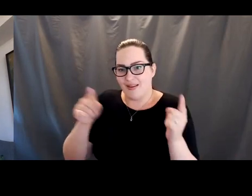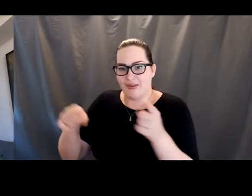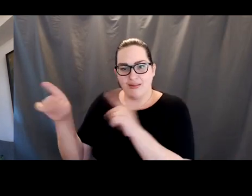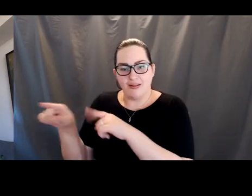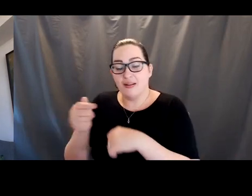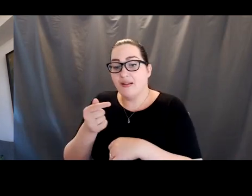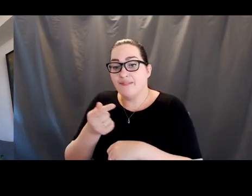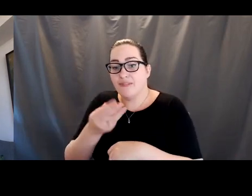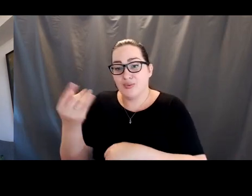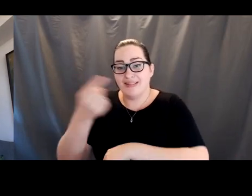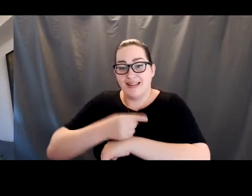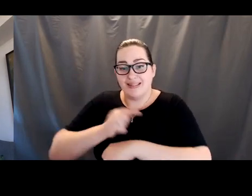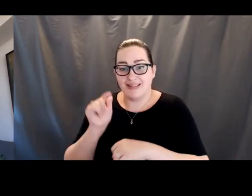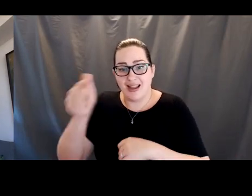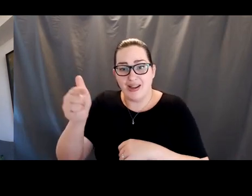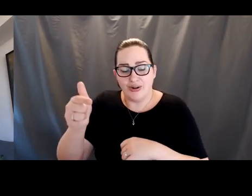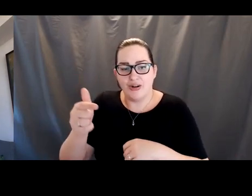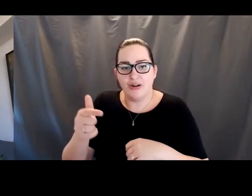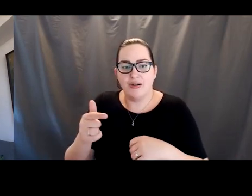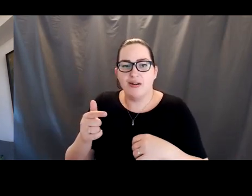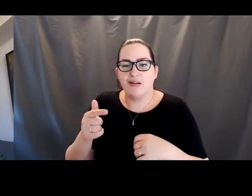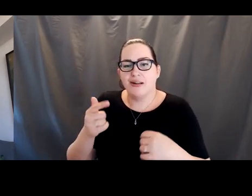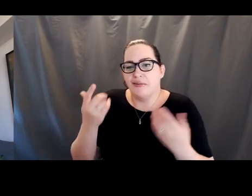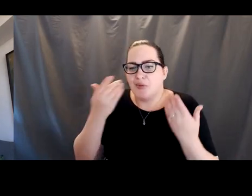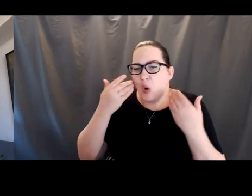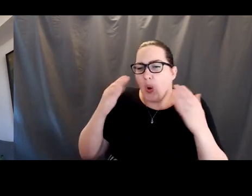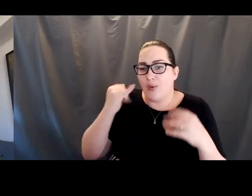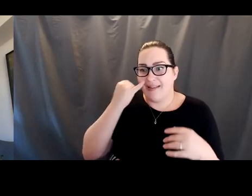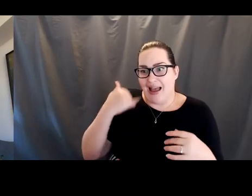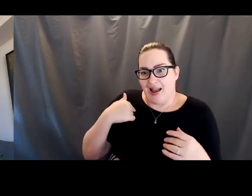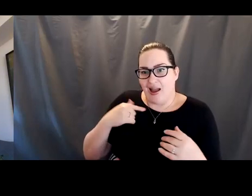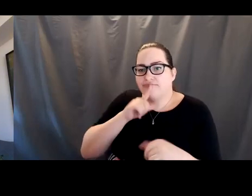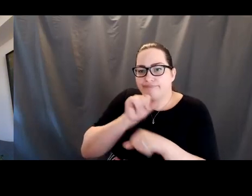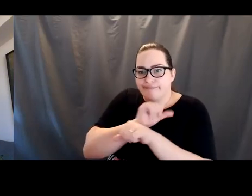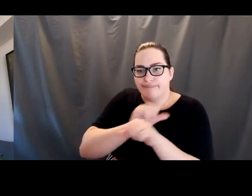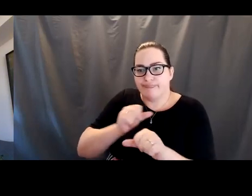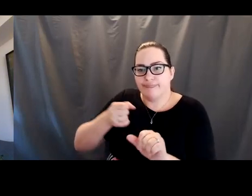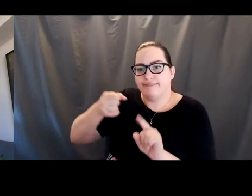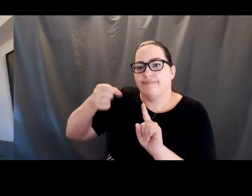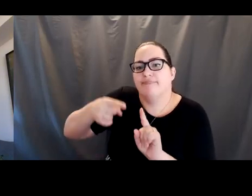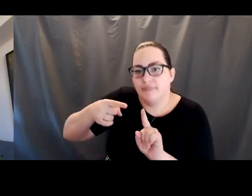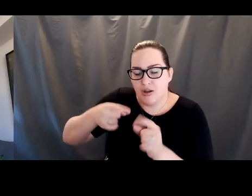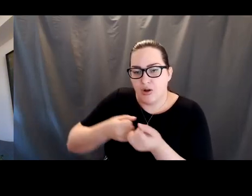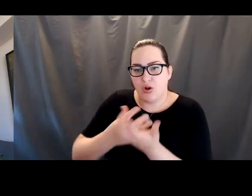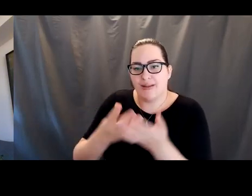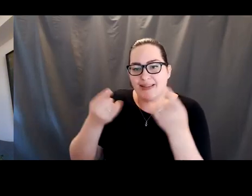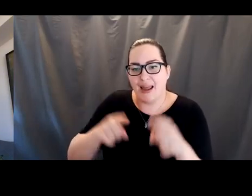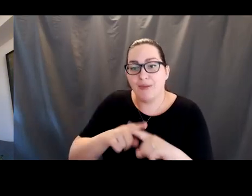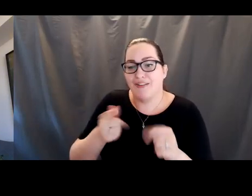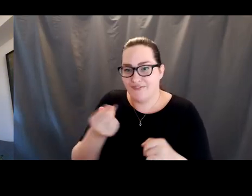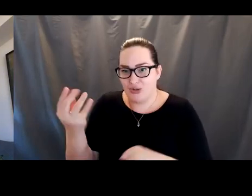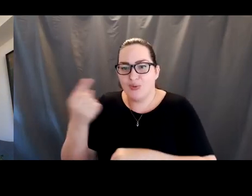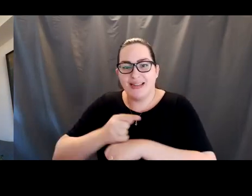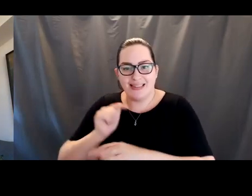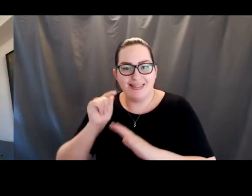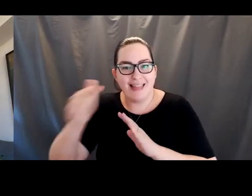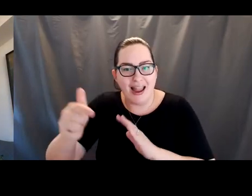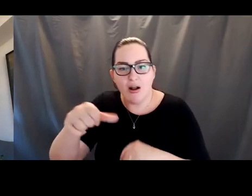know exactly if it's your work that caused something, but a few days later, there was a story in the Washington Post, I believe, and USA